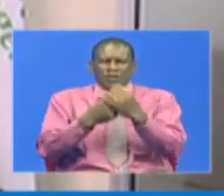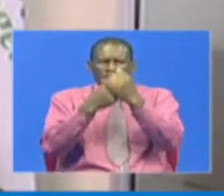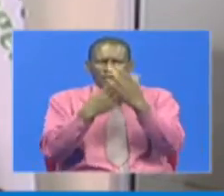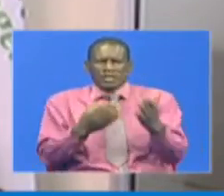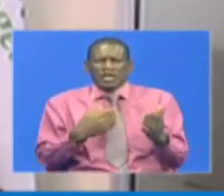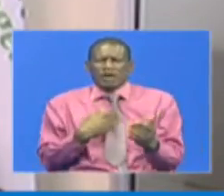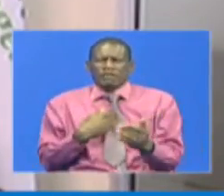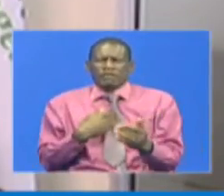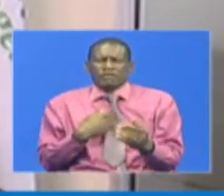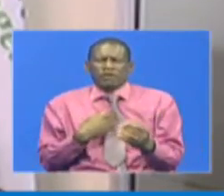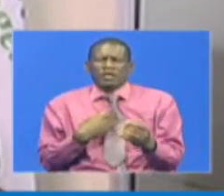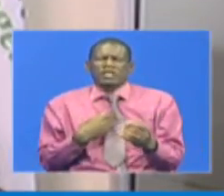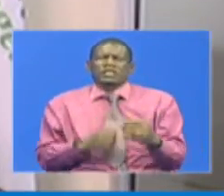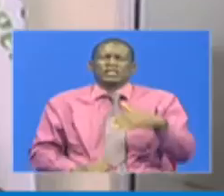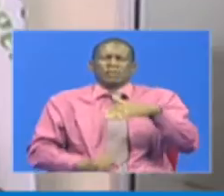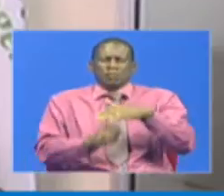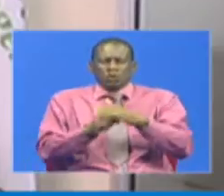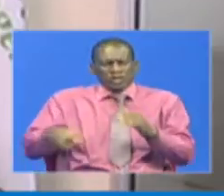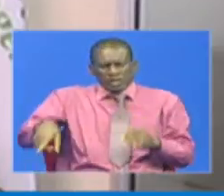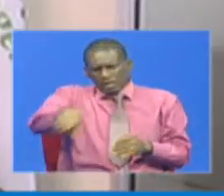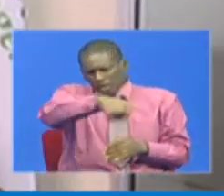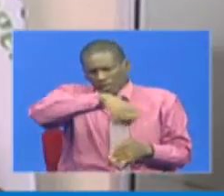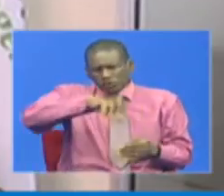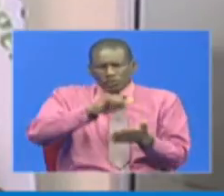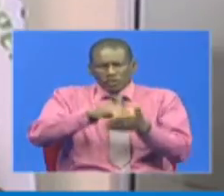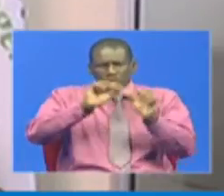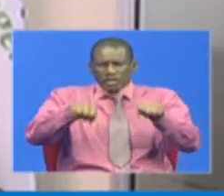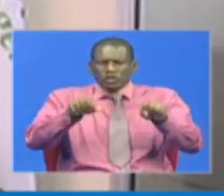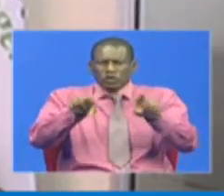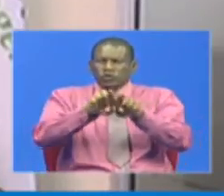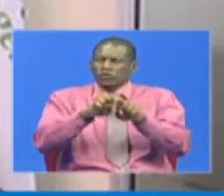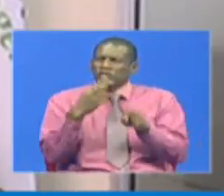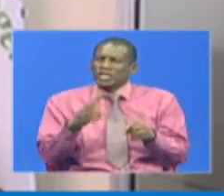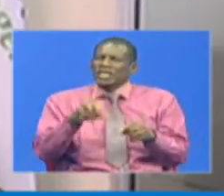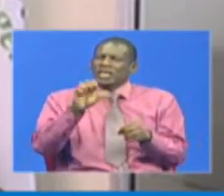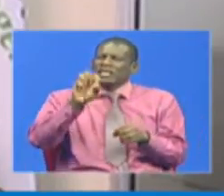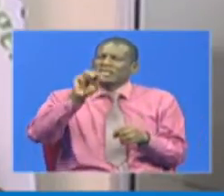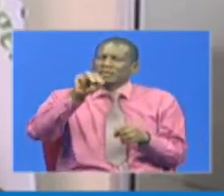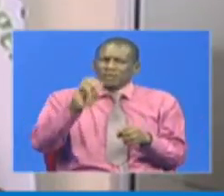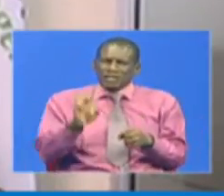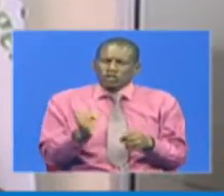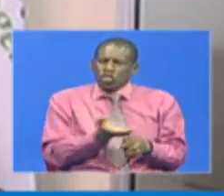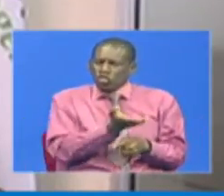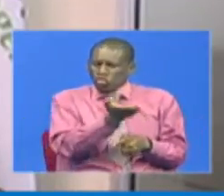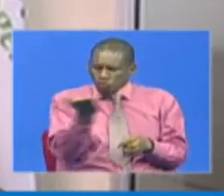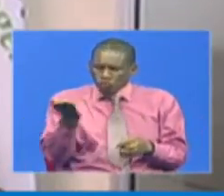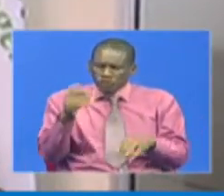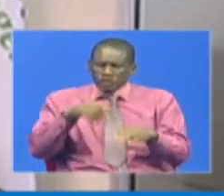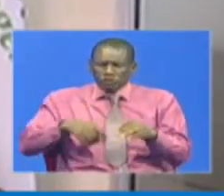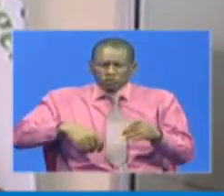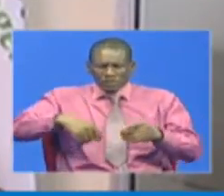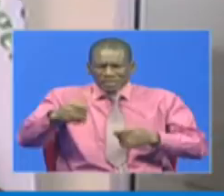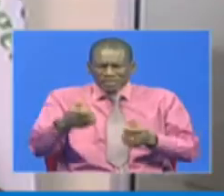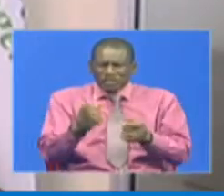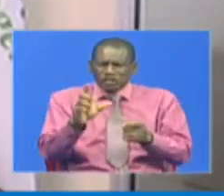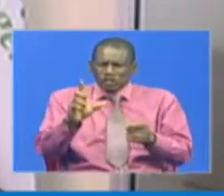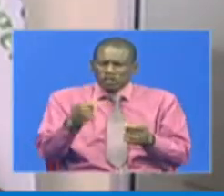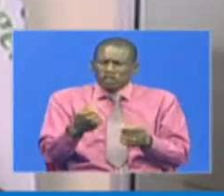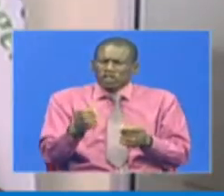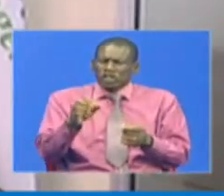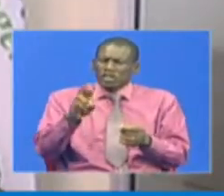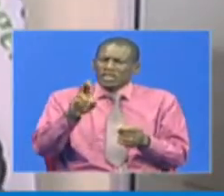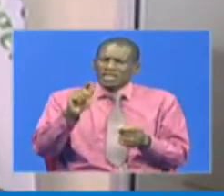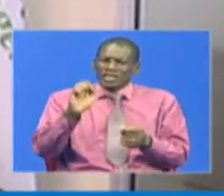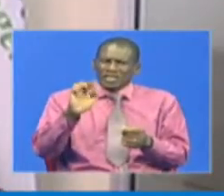to support us so that we can also see the SMEs, those in retail, and namely